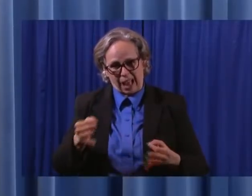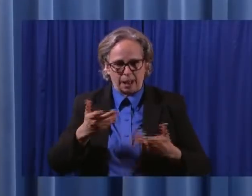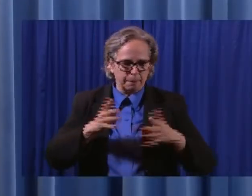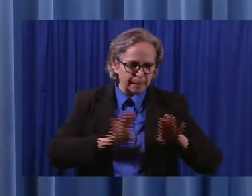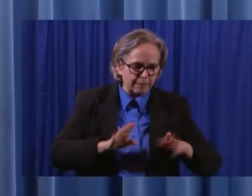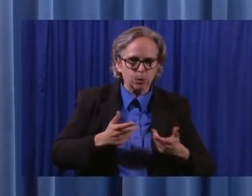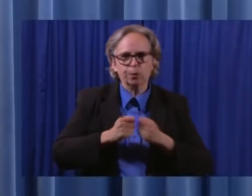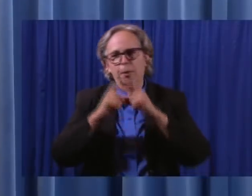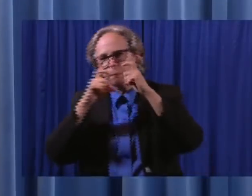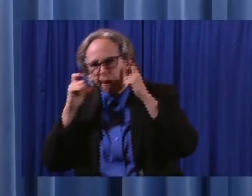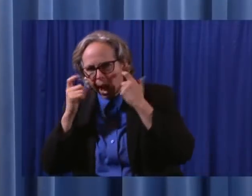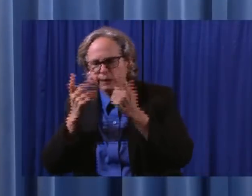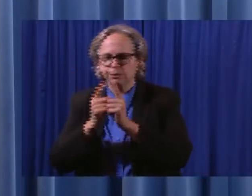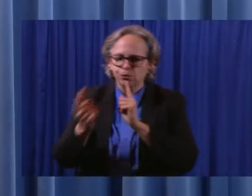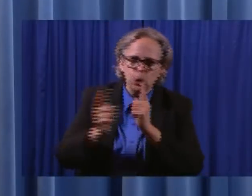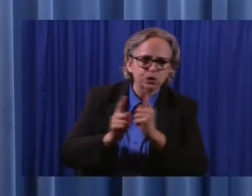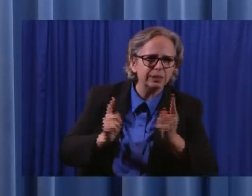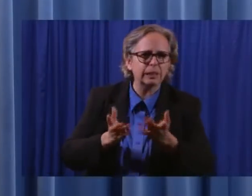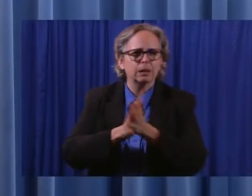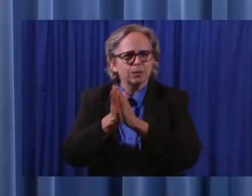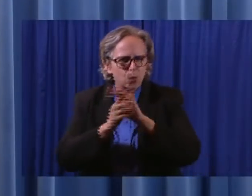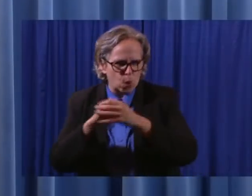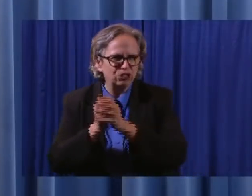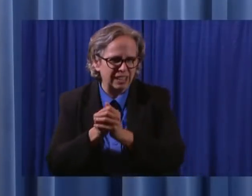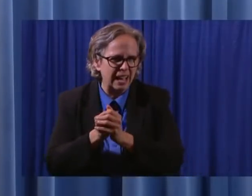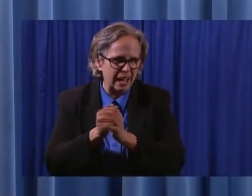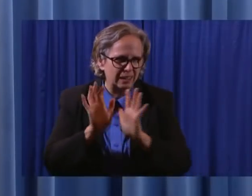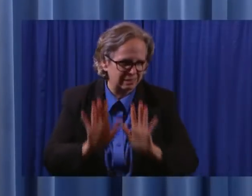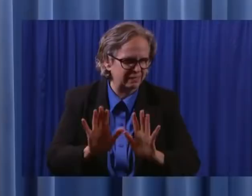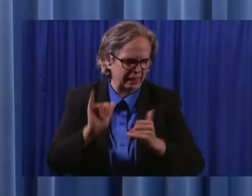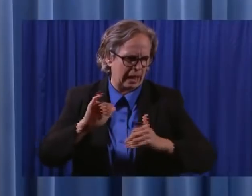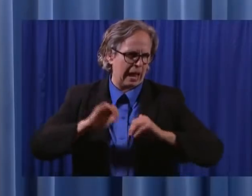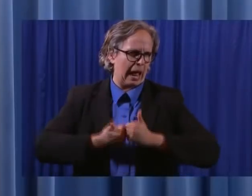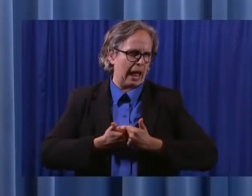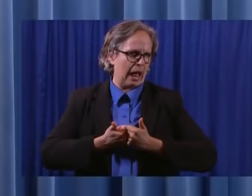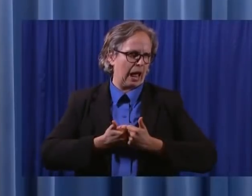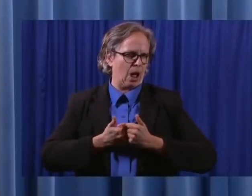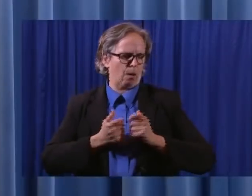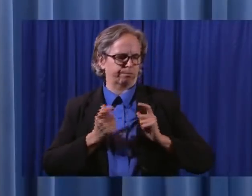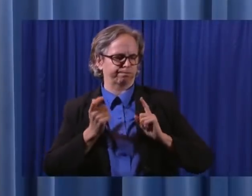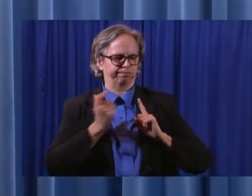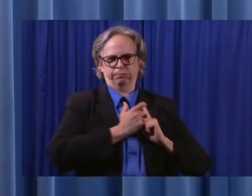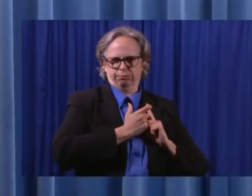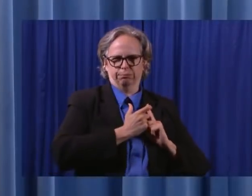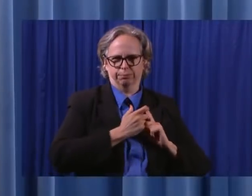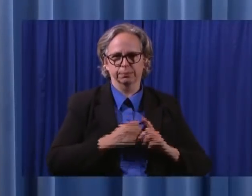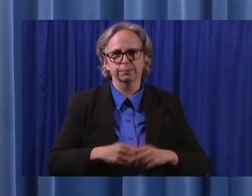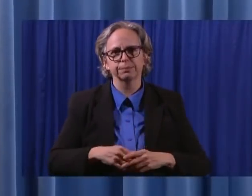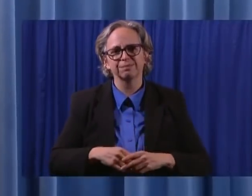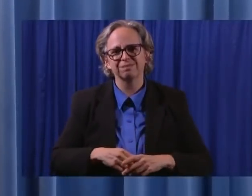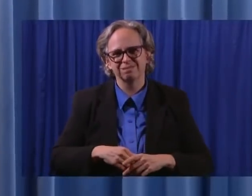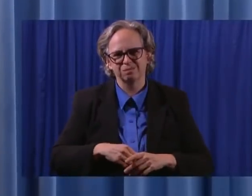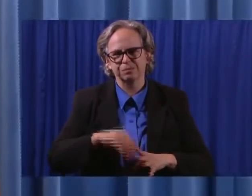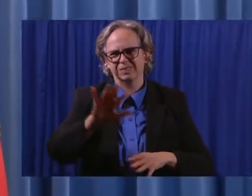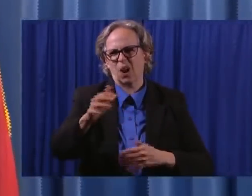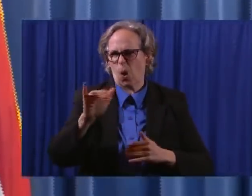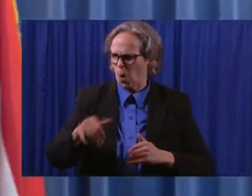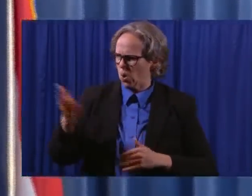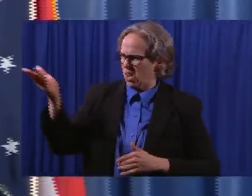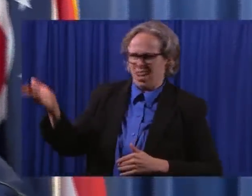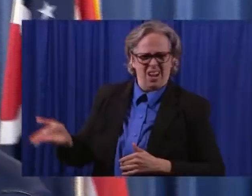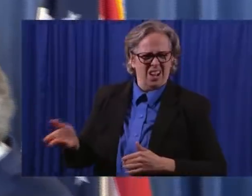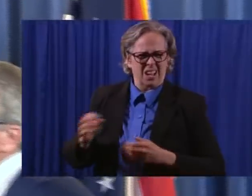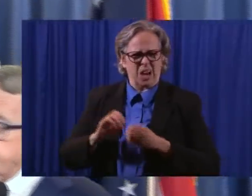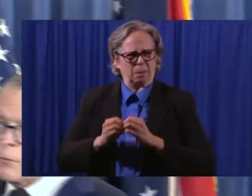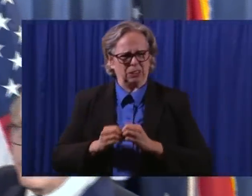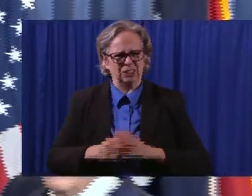distance, basic things that we have been talking about. So those are the numbers. Again, we'll show this number